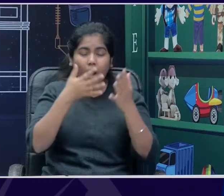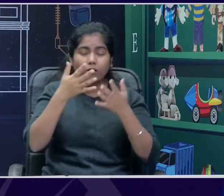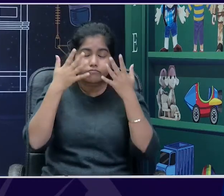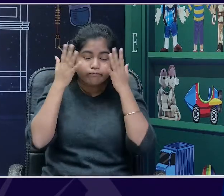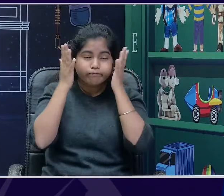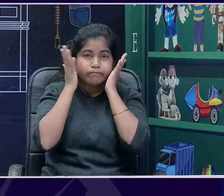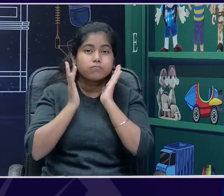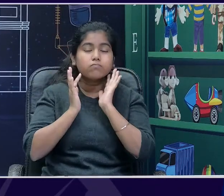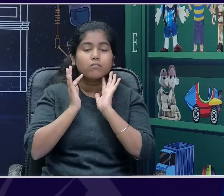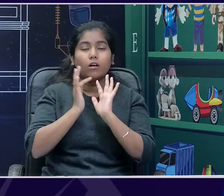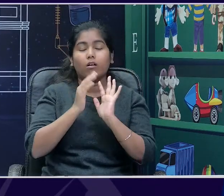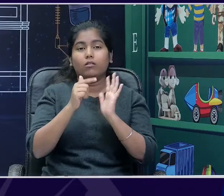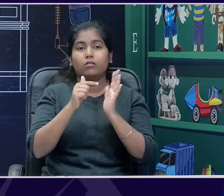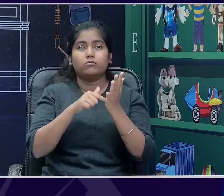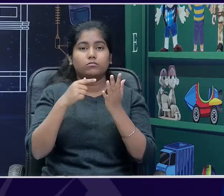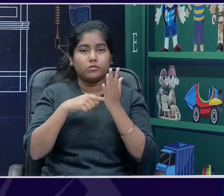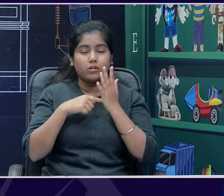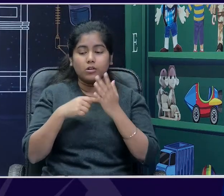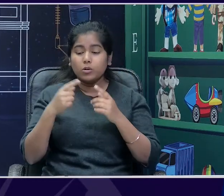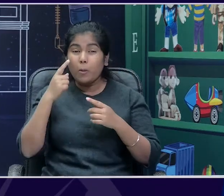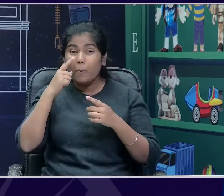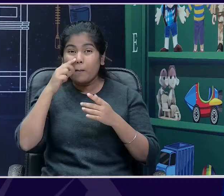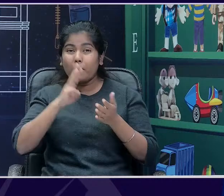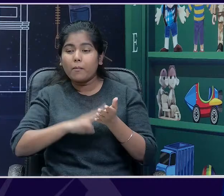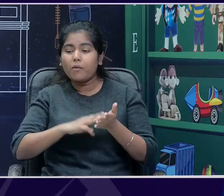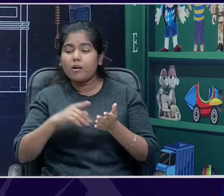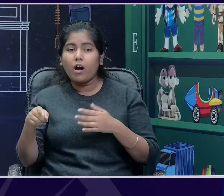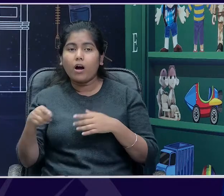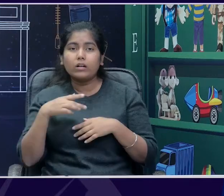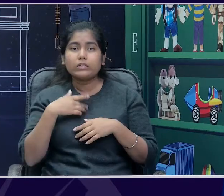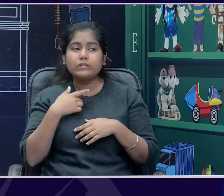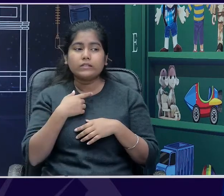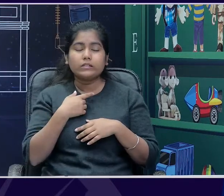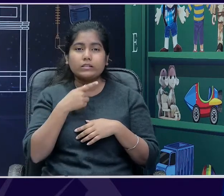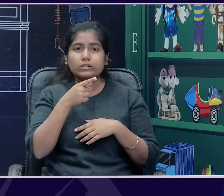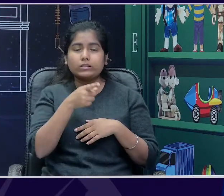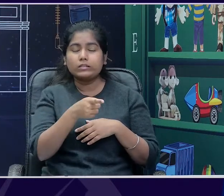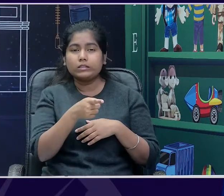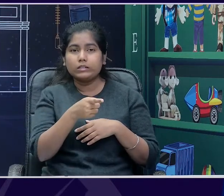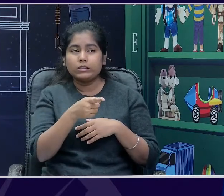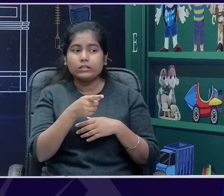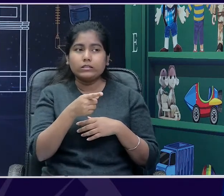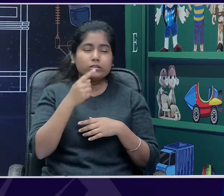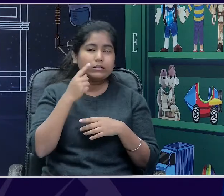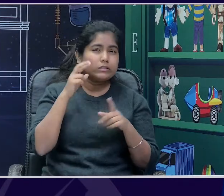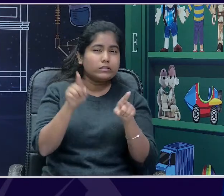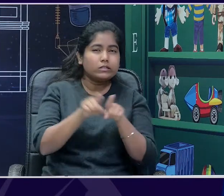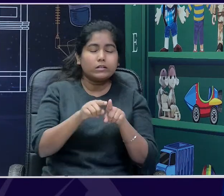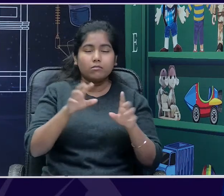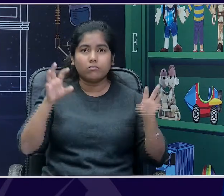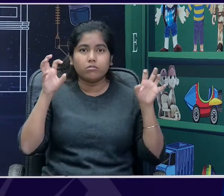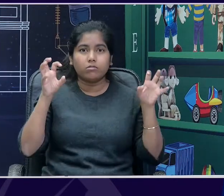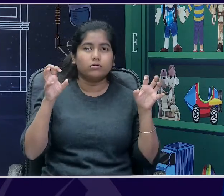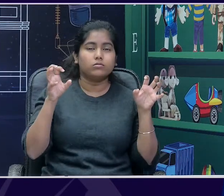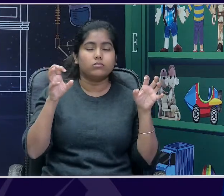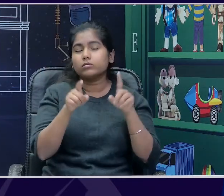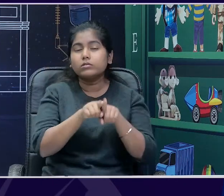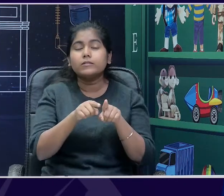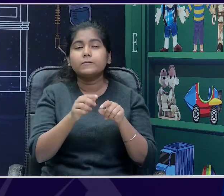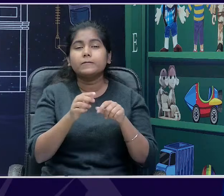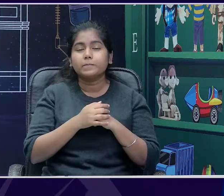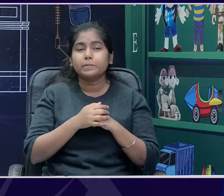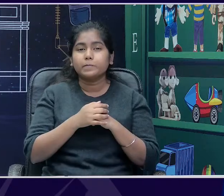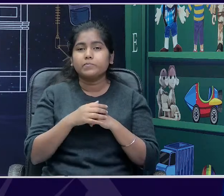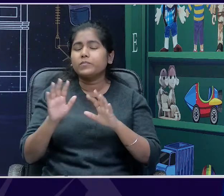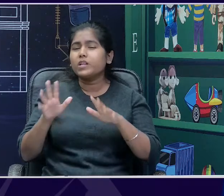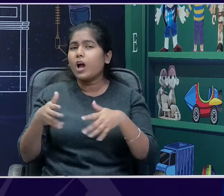Maya believed made him look like a monster. Monster. But how can kids can Kids. see